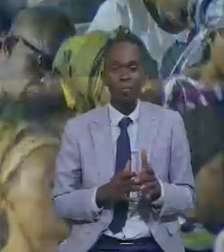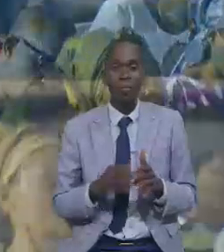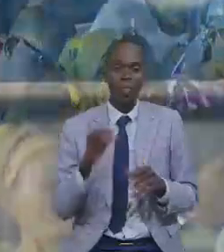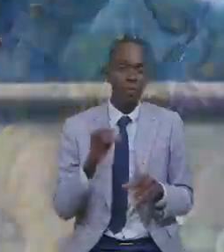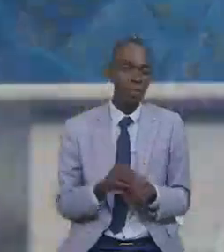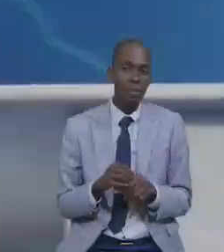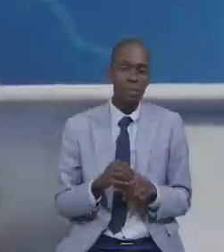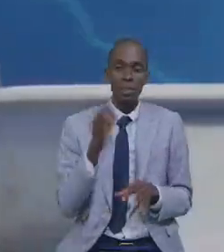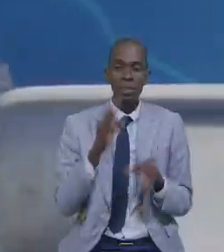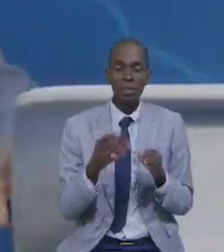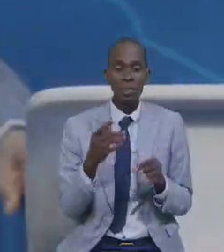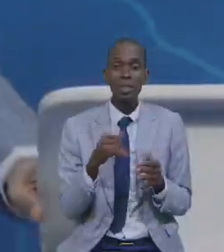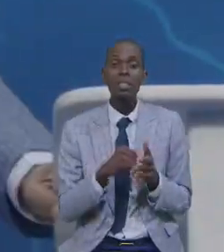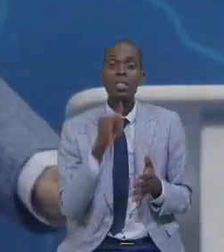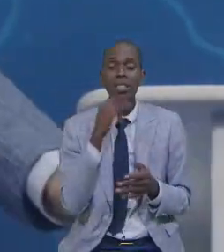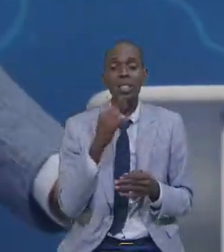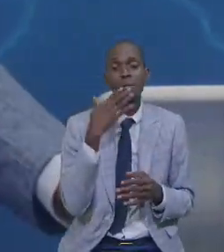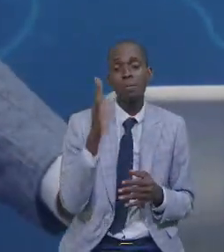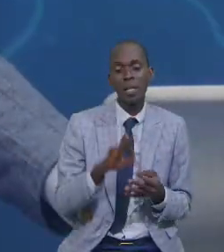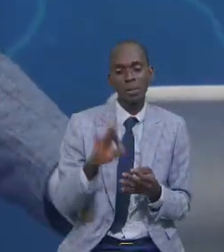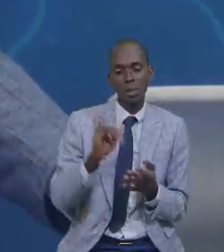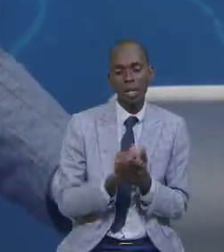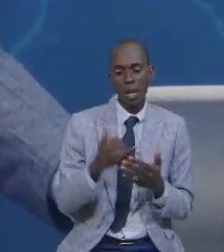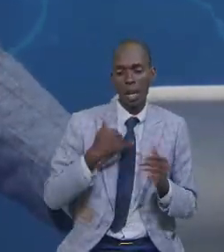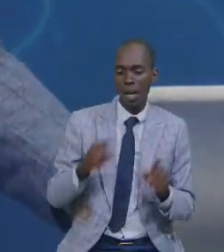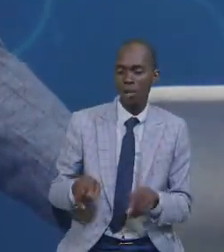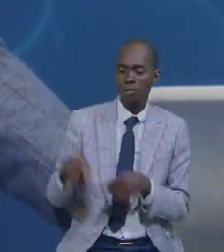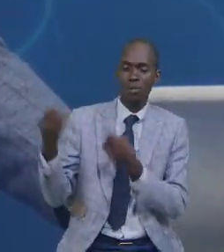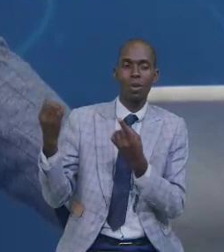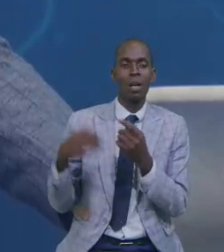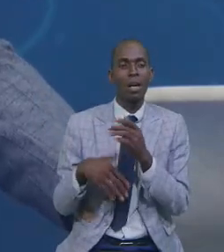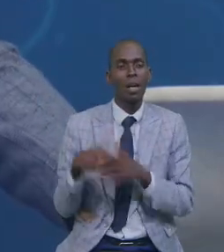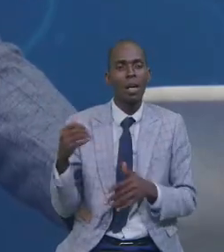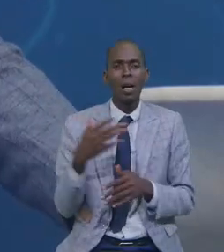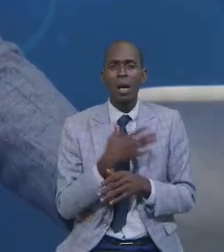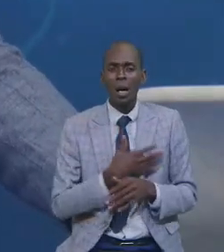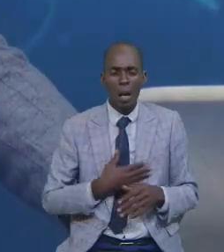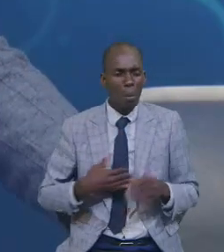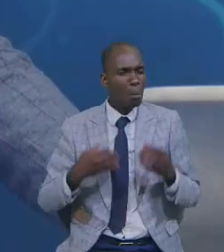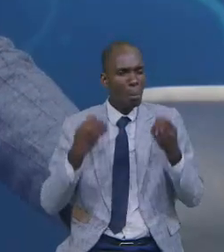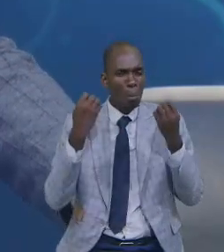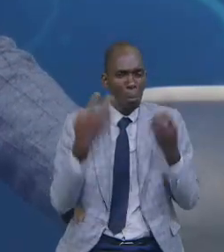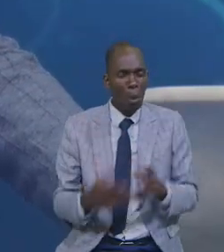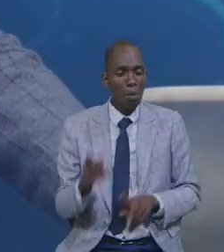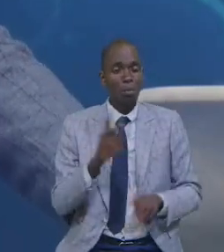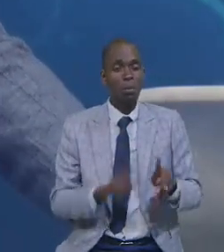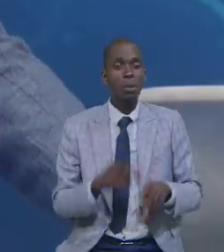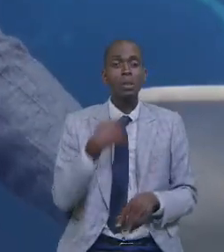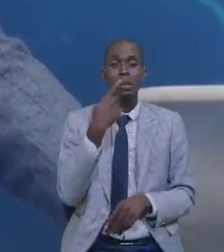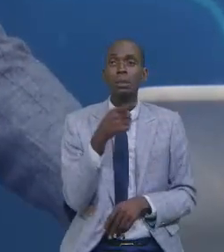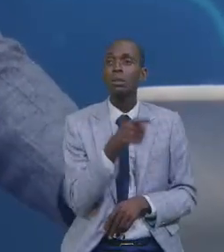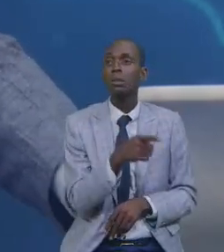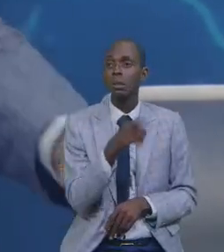has gone out, and then in so much that many said, he's dead. Look at